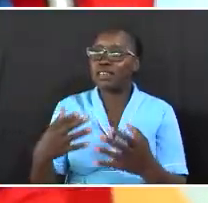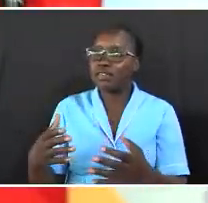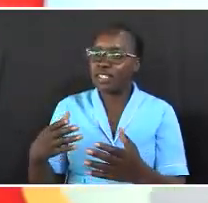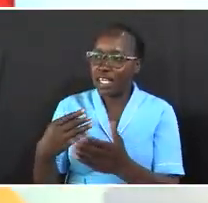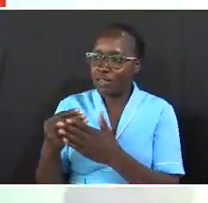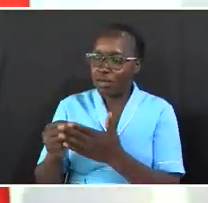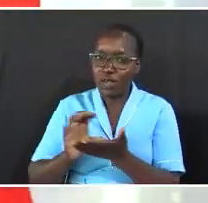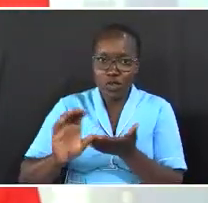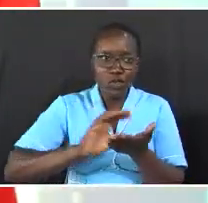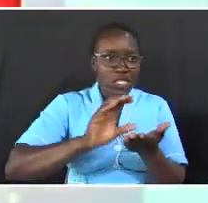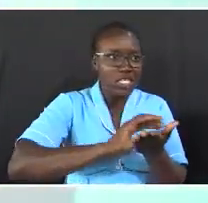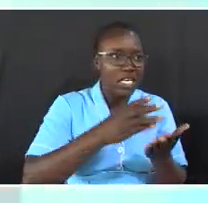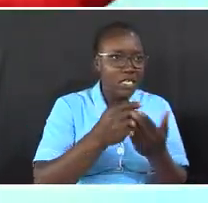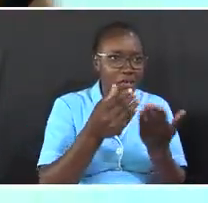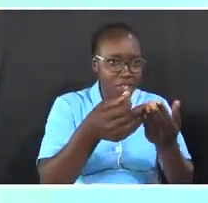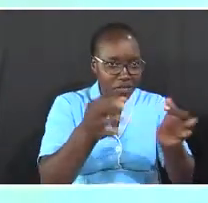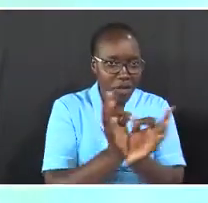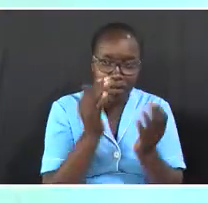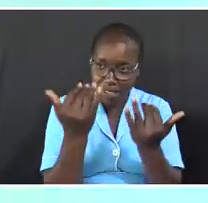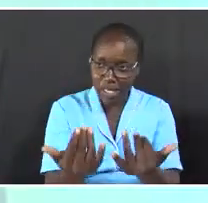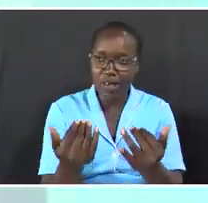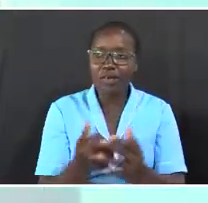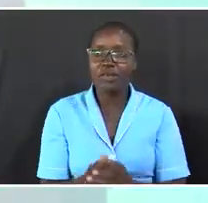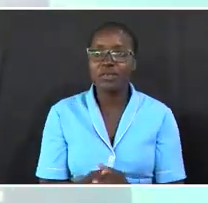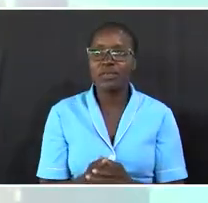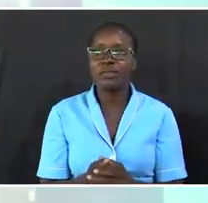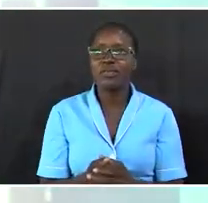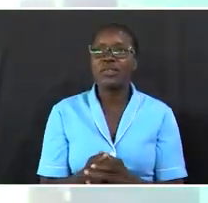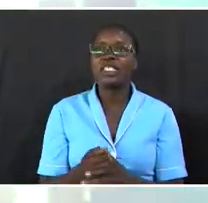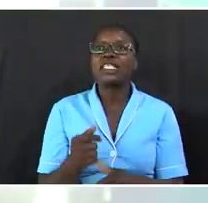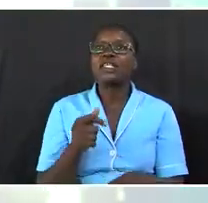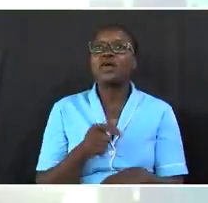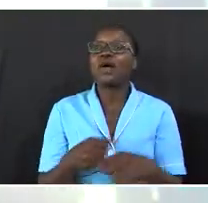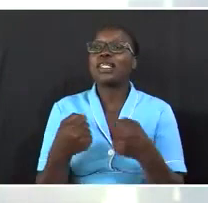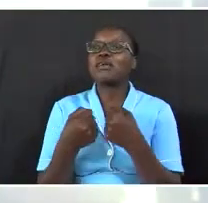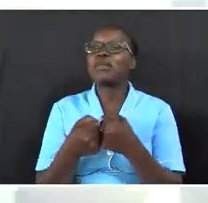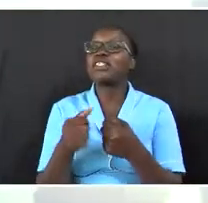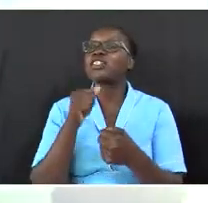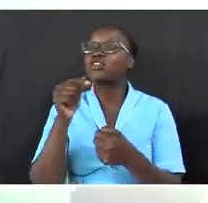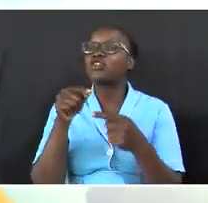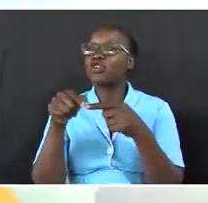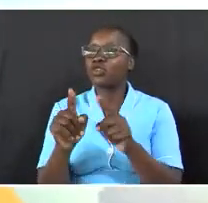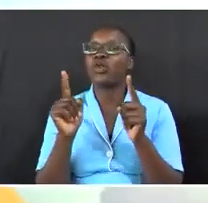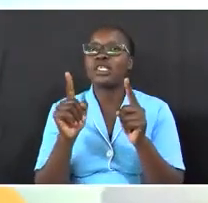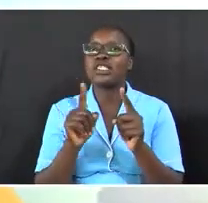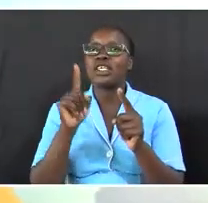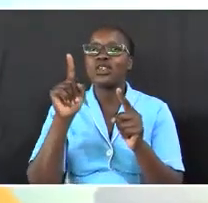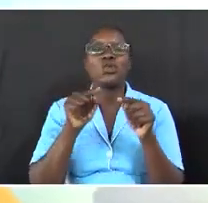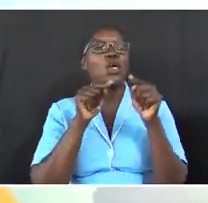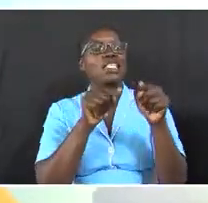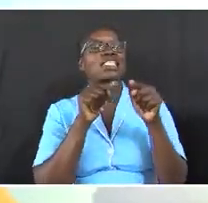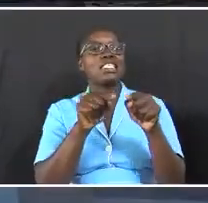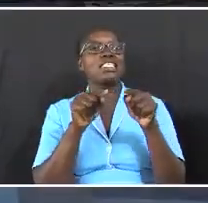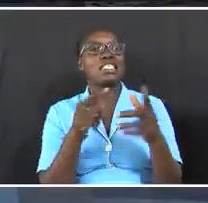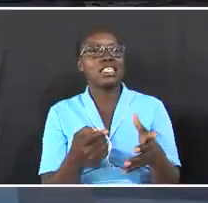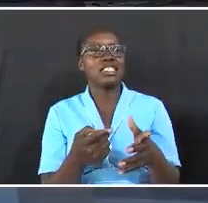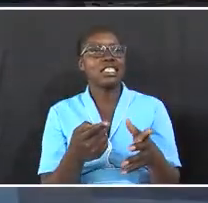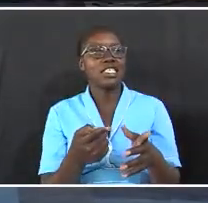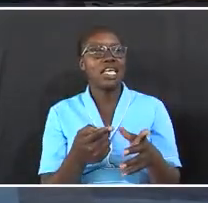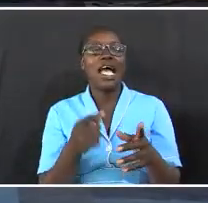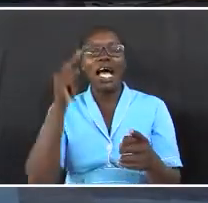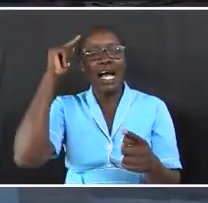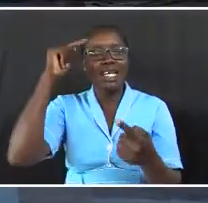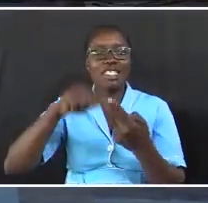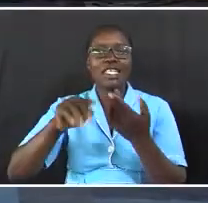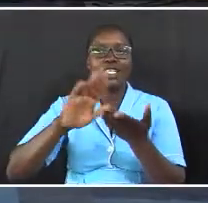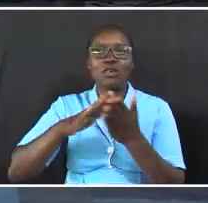and scatter your money in the family now. When the match is not yours, you can criticize. Until